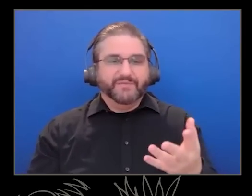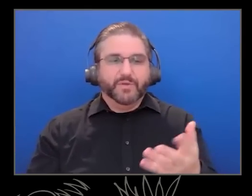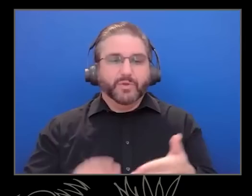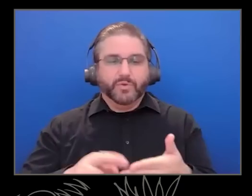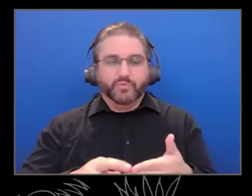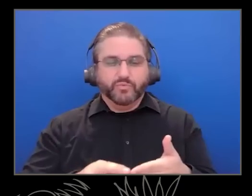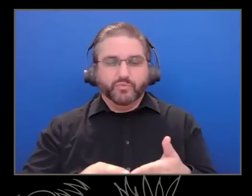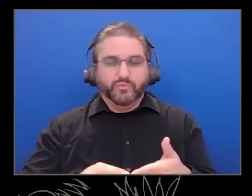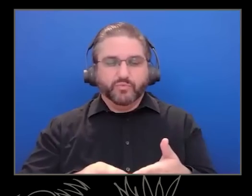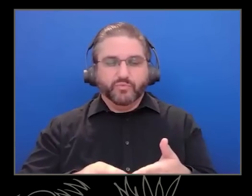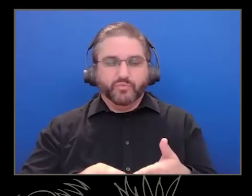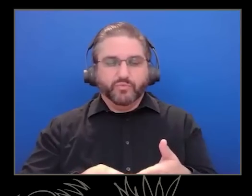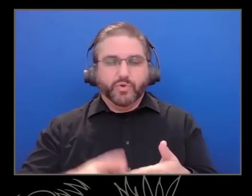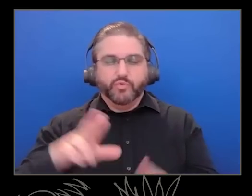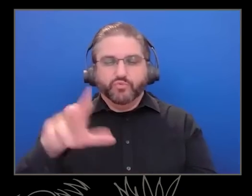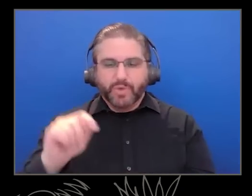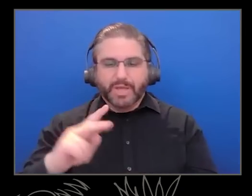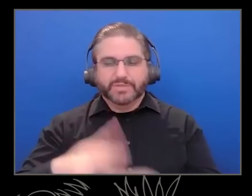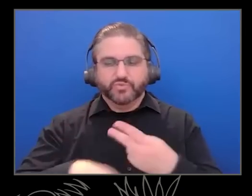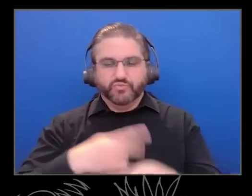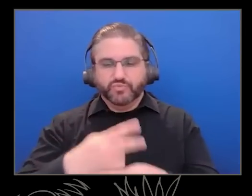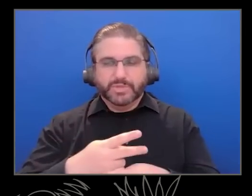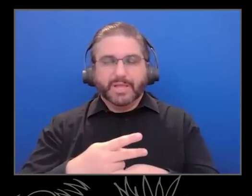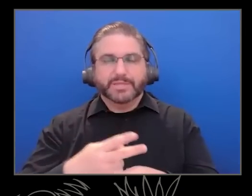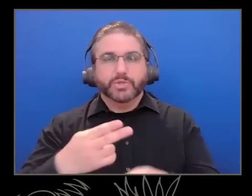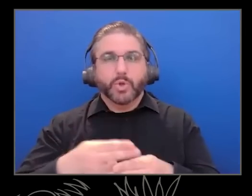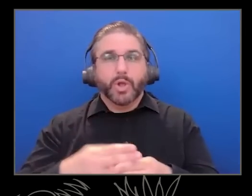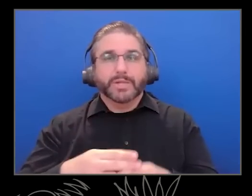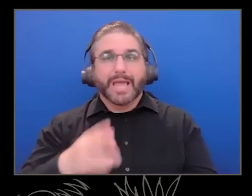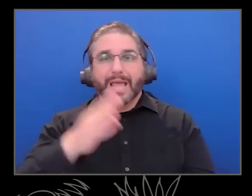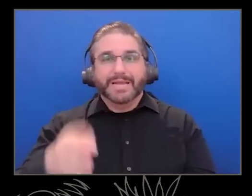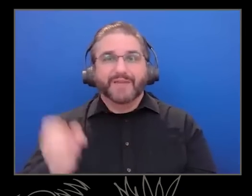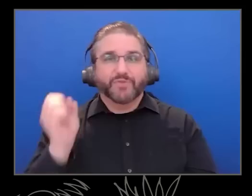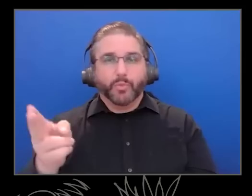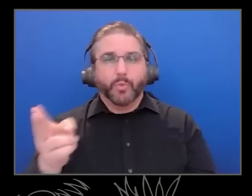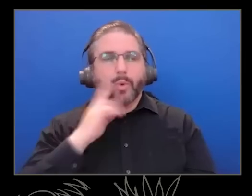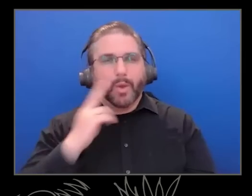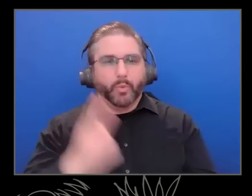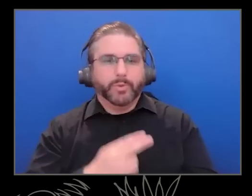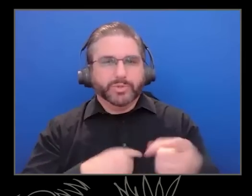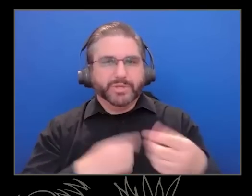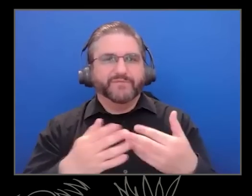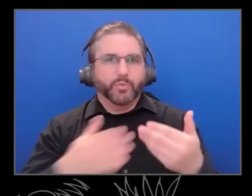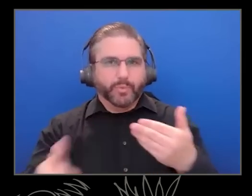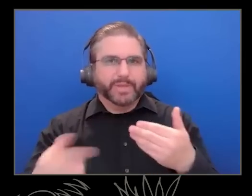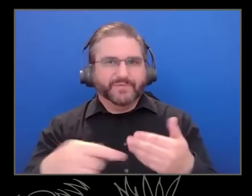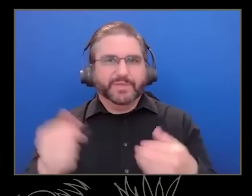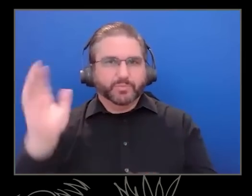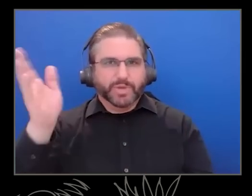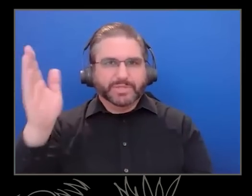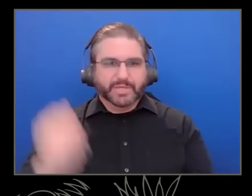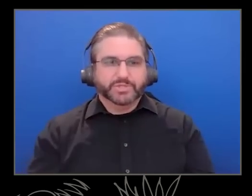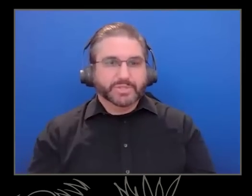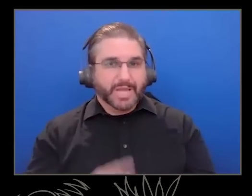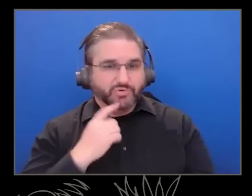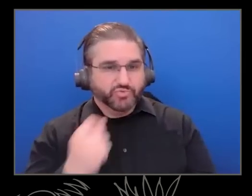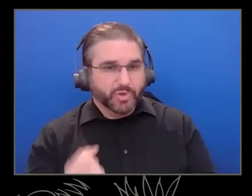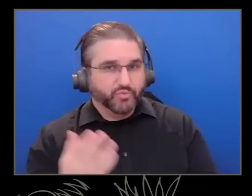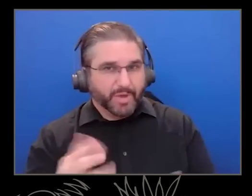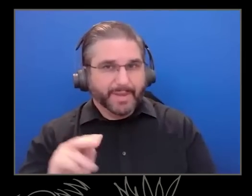never throw. I'm going to be using never throw for the rest of this presentation. Highly recommend checking it